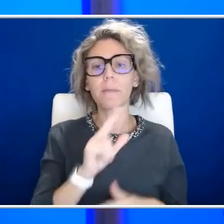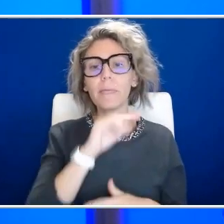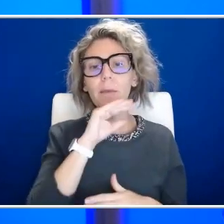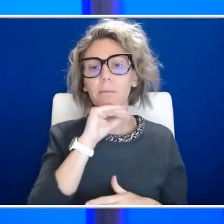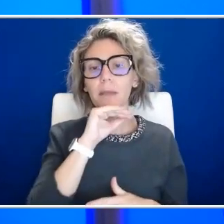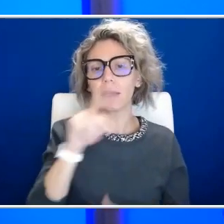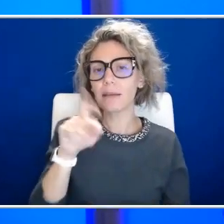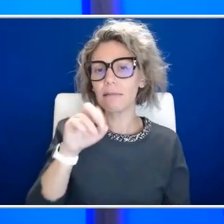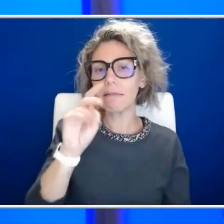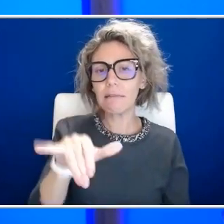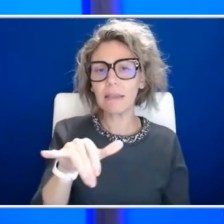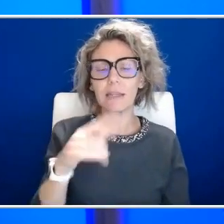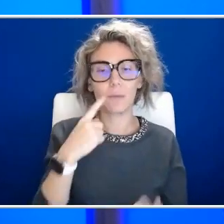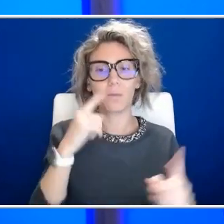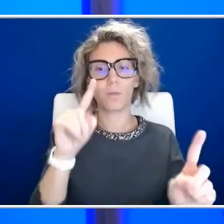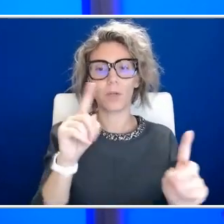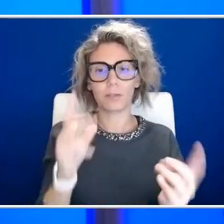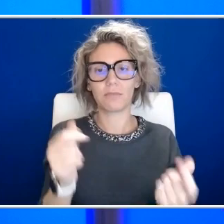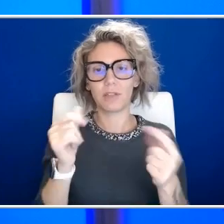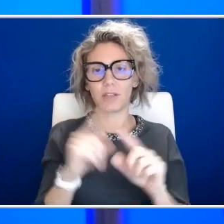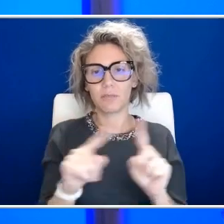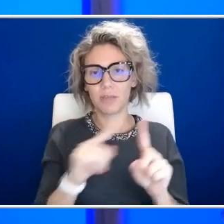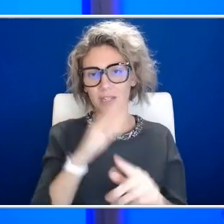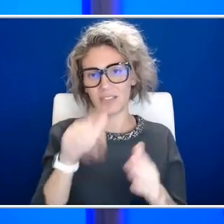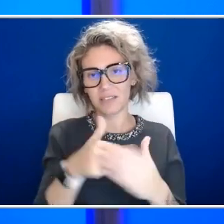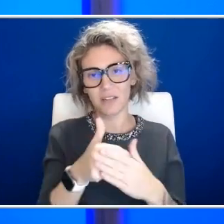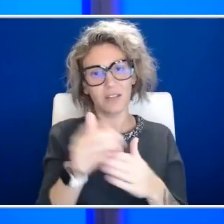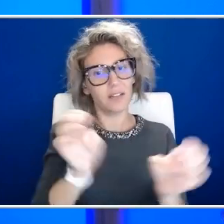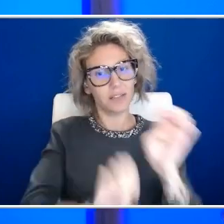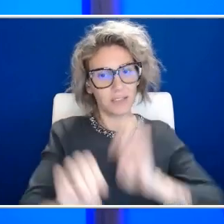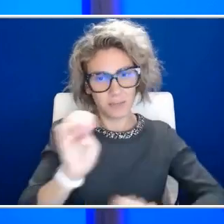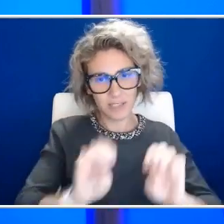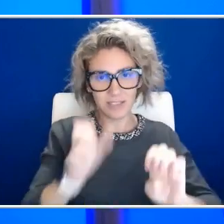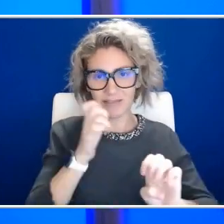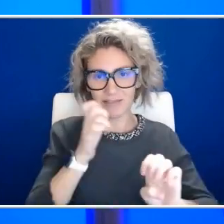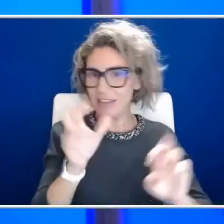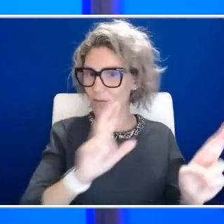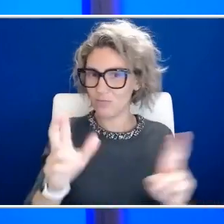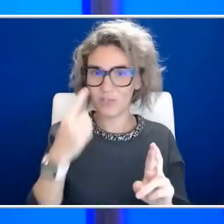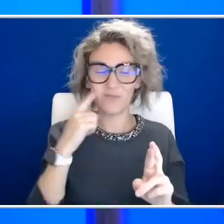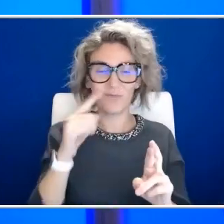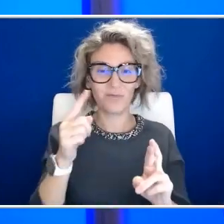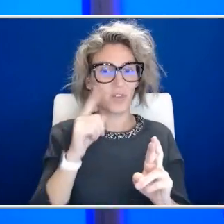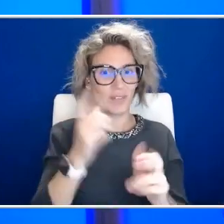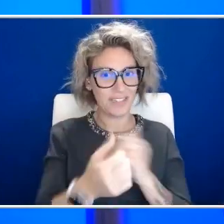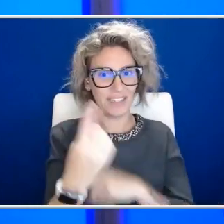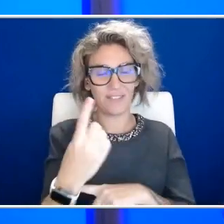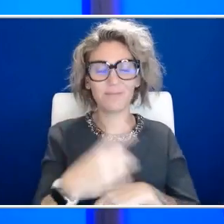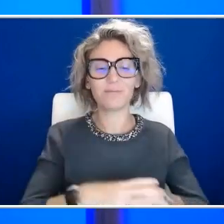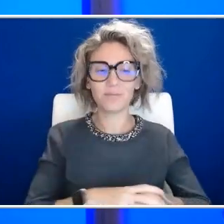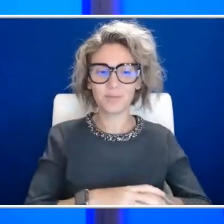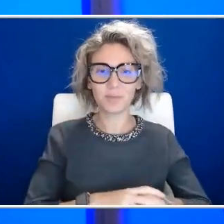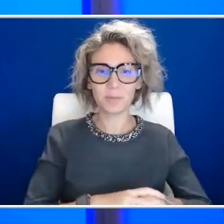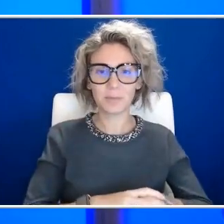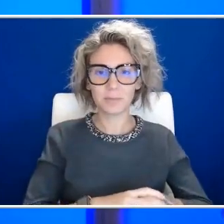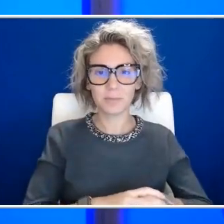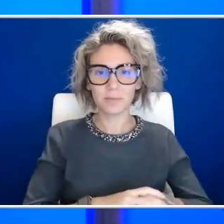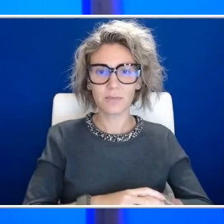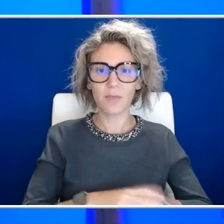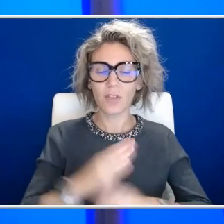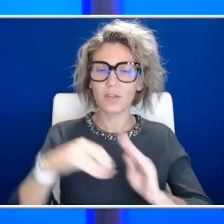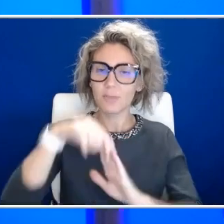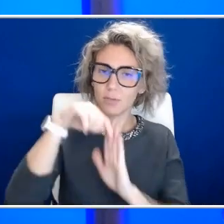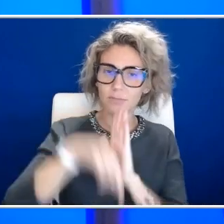worked right away, but as I said, it's all experimental, not ready for prime time yet. There are extensive research